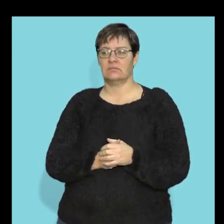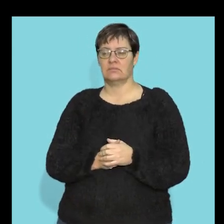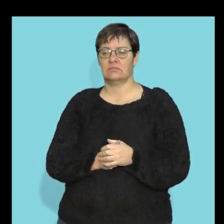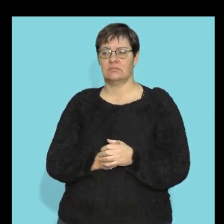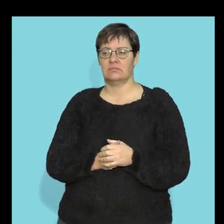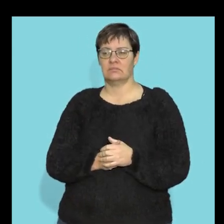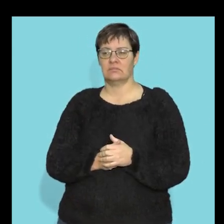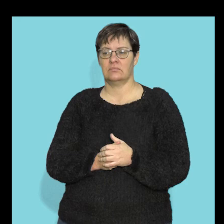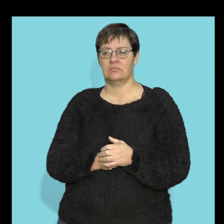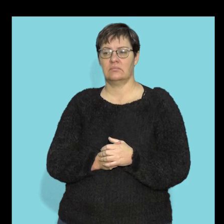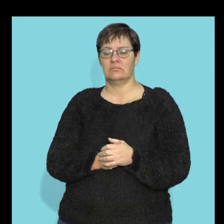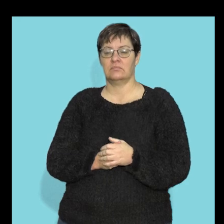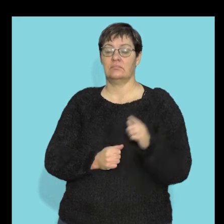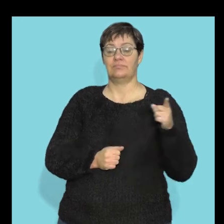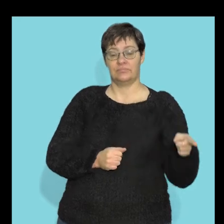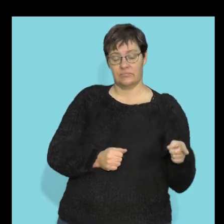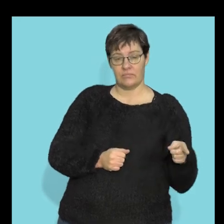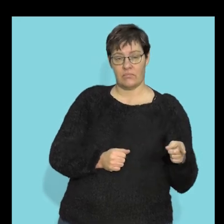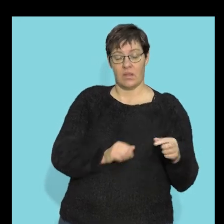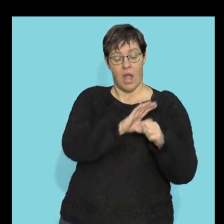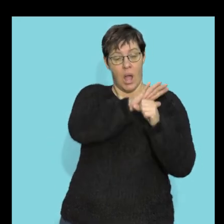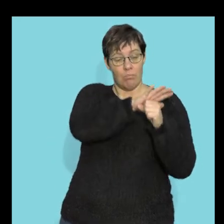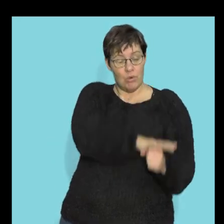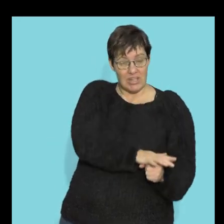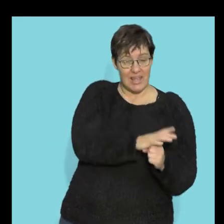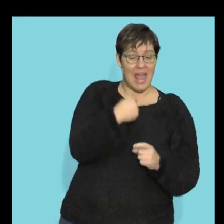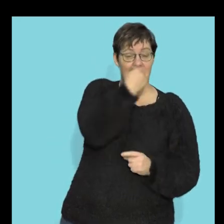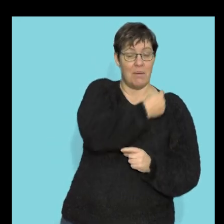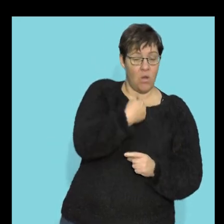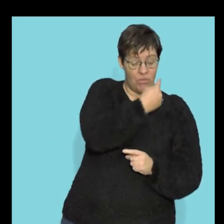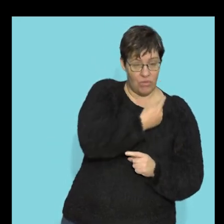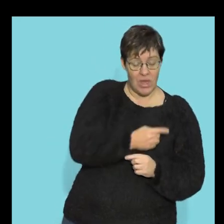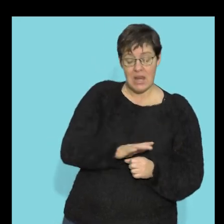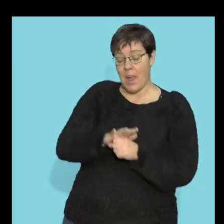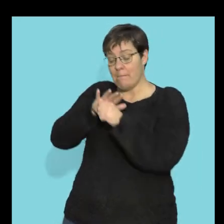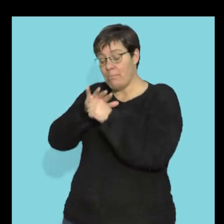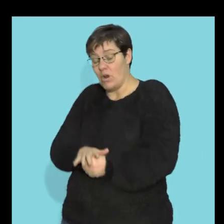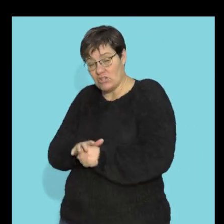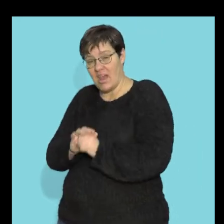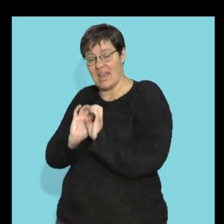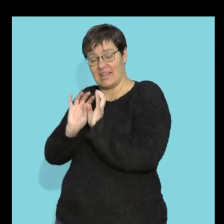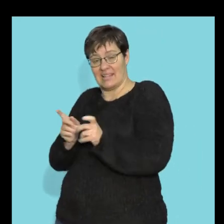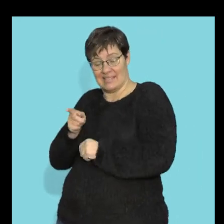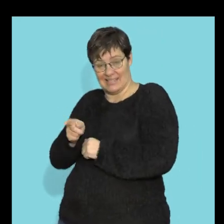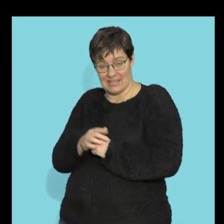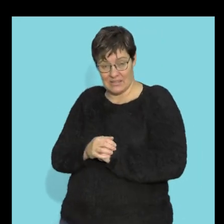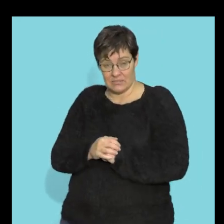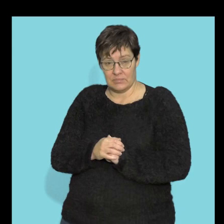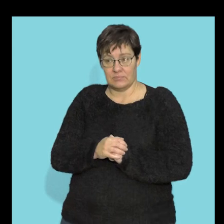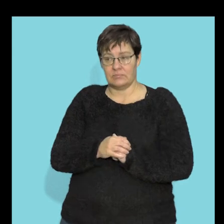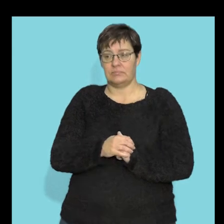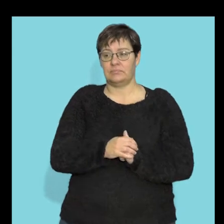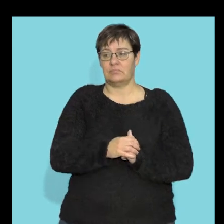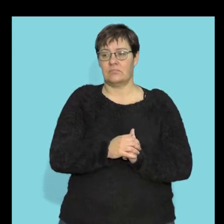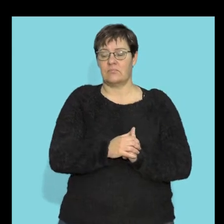often say that you can use it, between the pressure in the buccal cavity and the pressure in the apicular